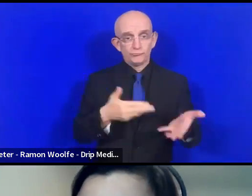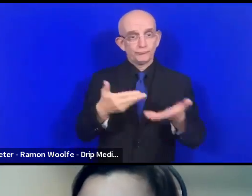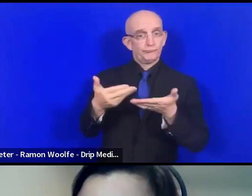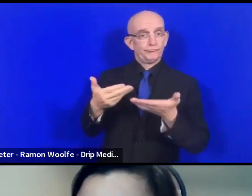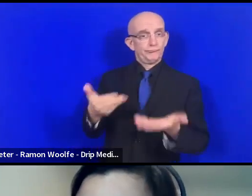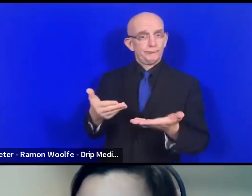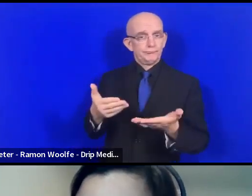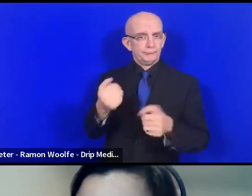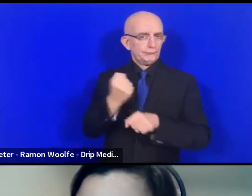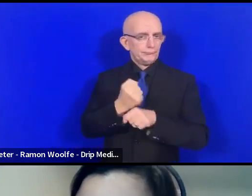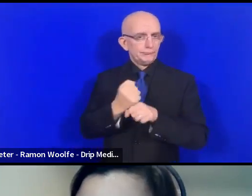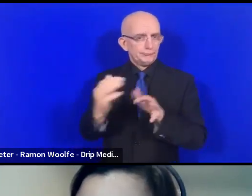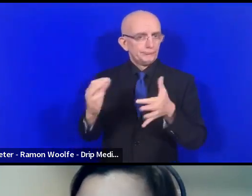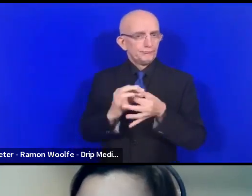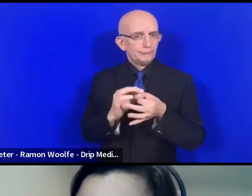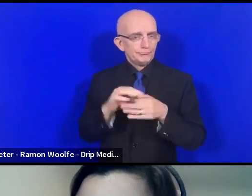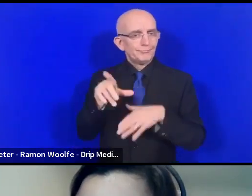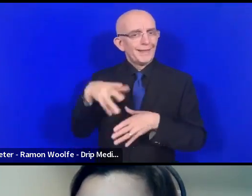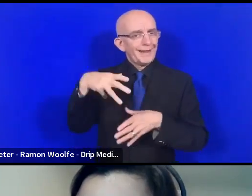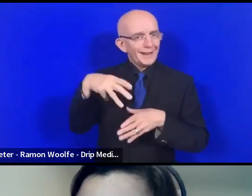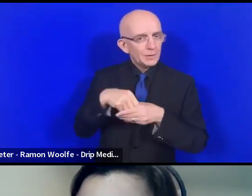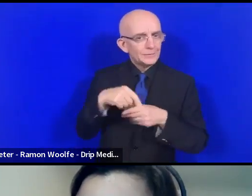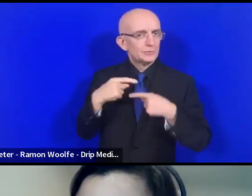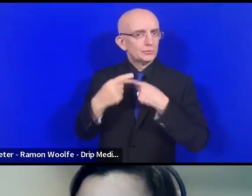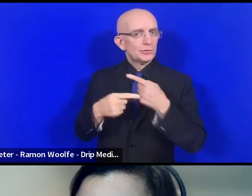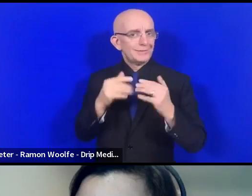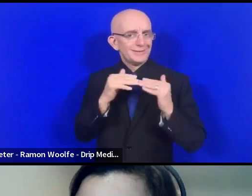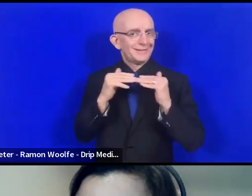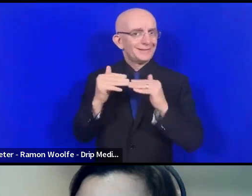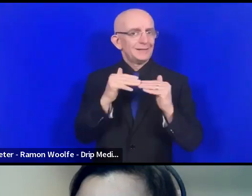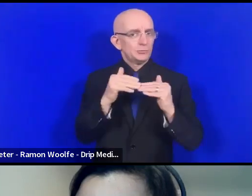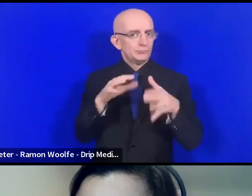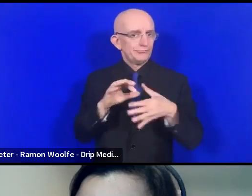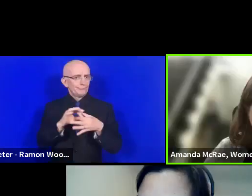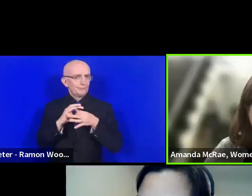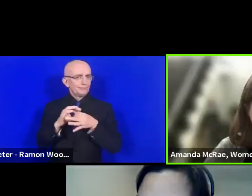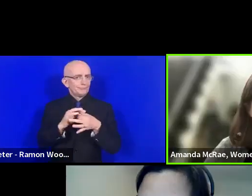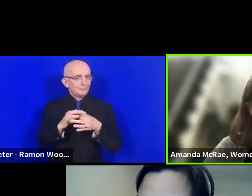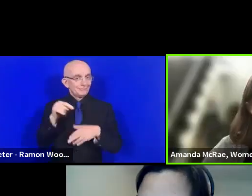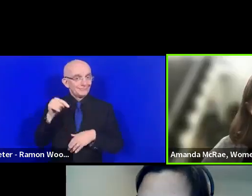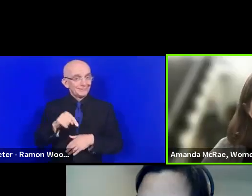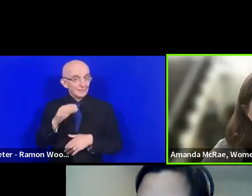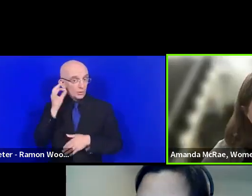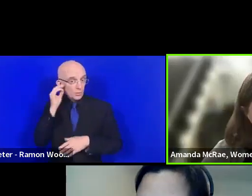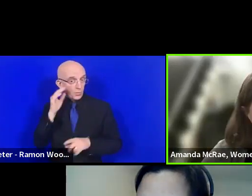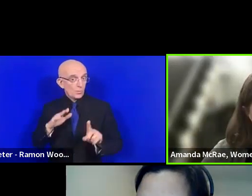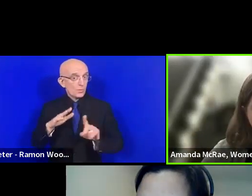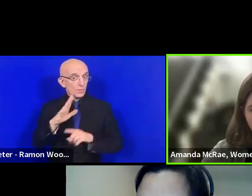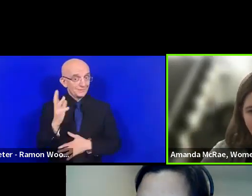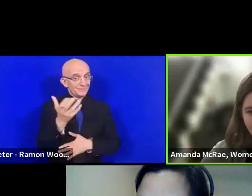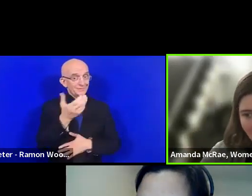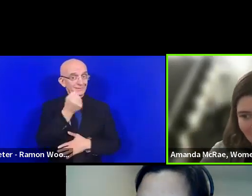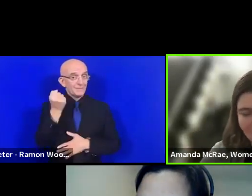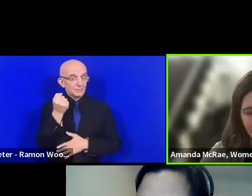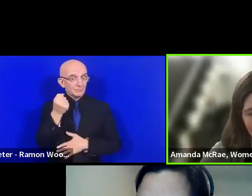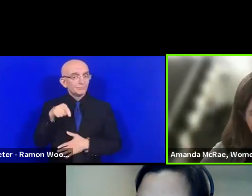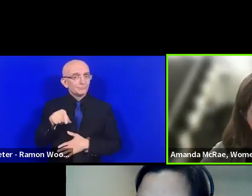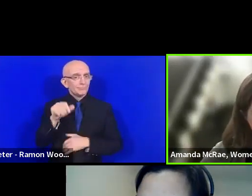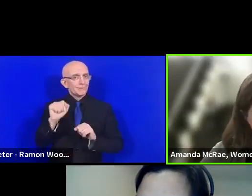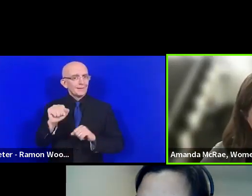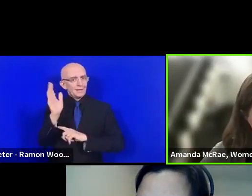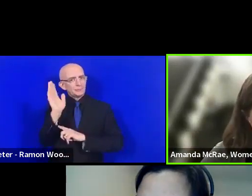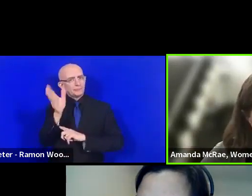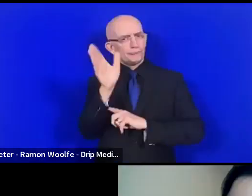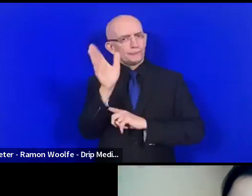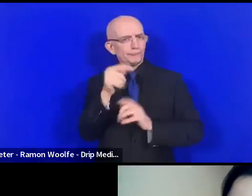about what the experience was like for her and other feminists with disabilities on the ground. So Sheila May Agaroa is